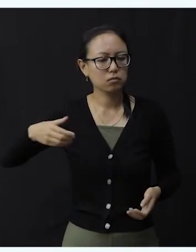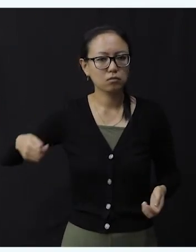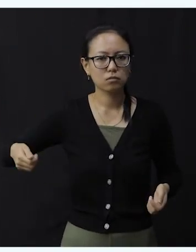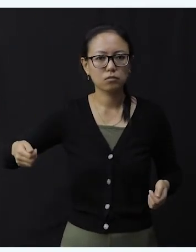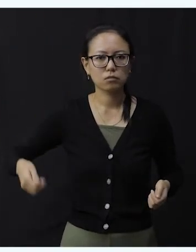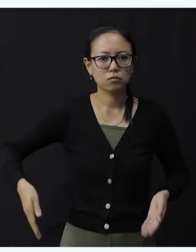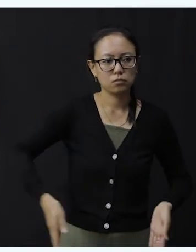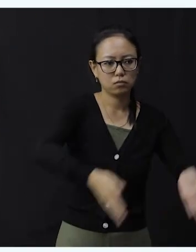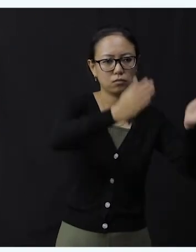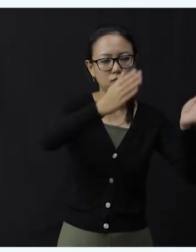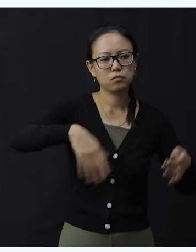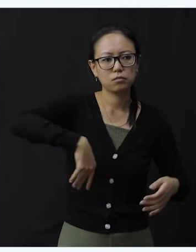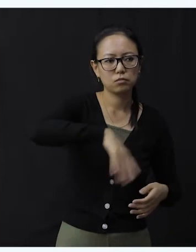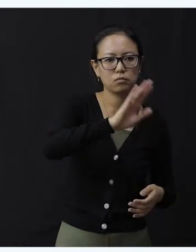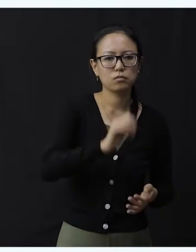water.